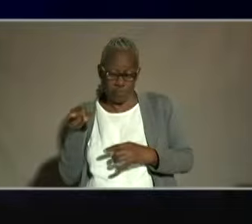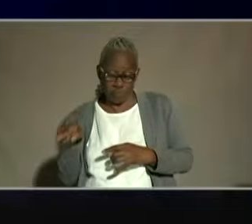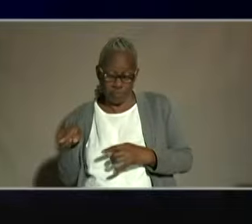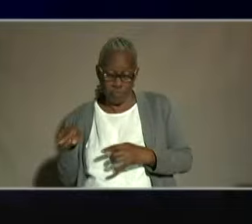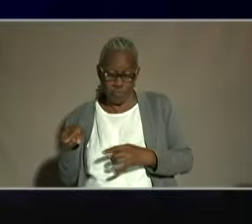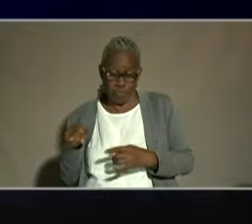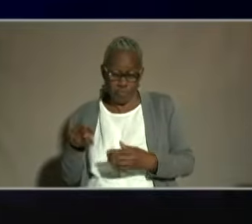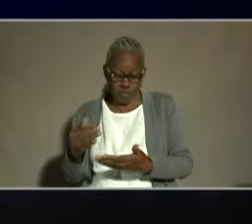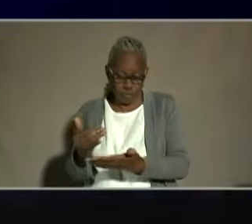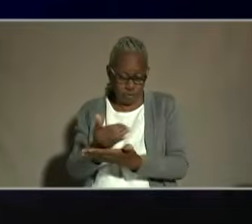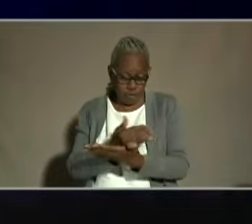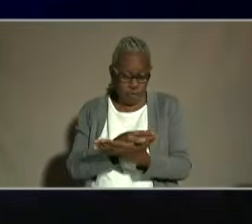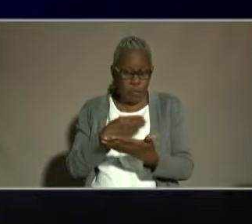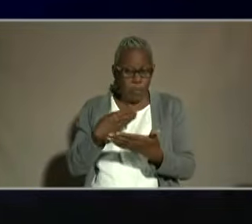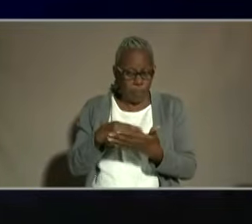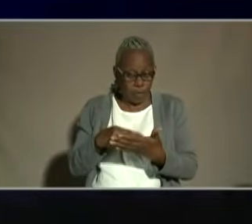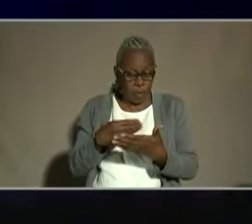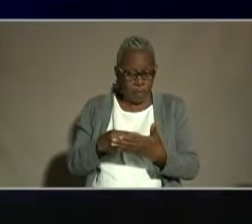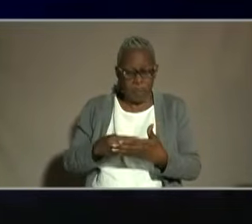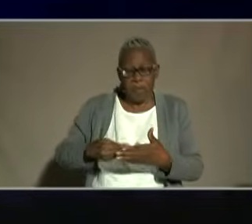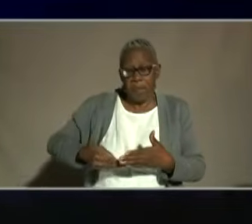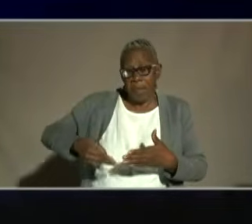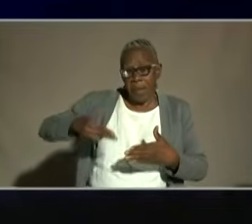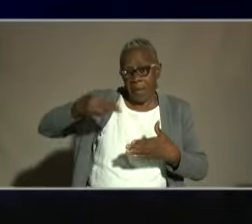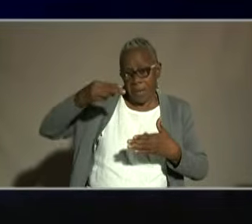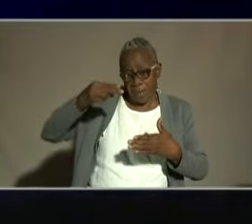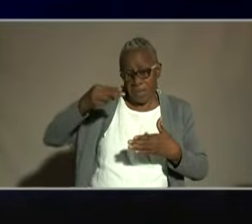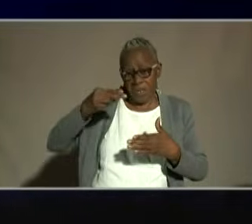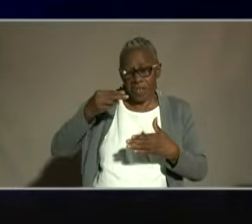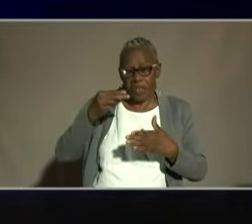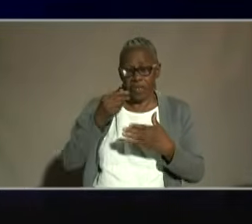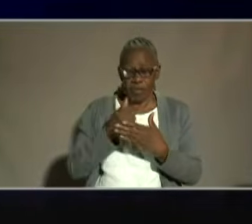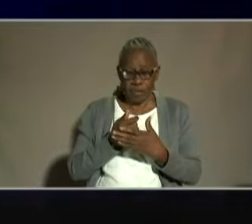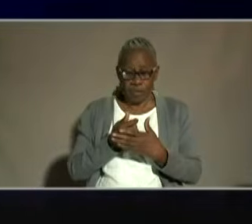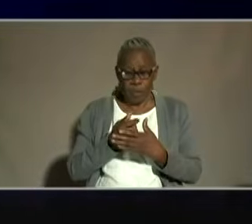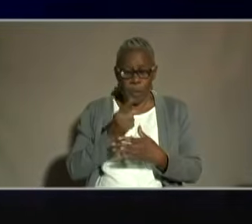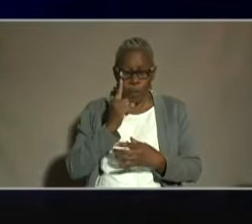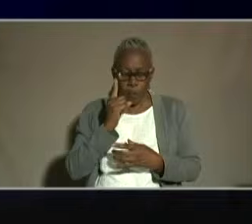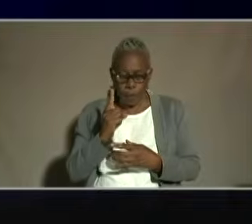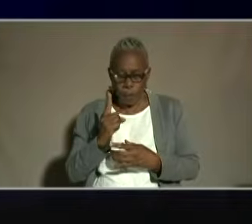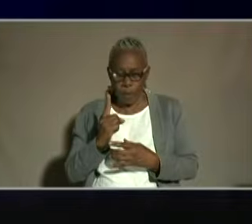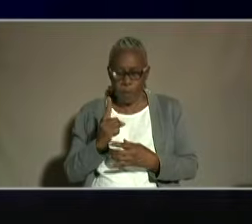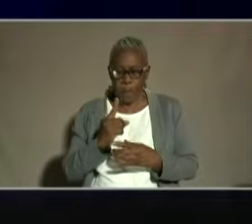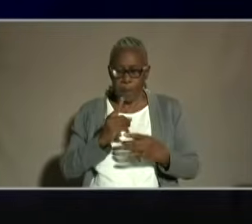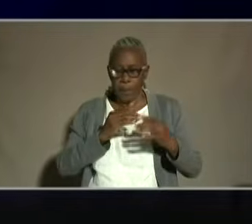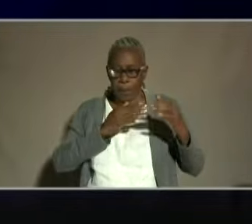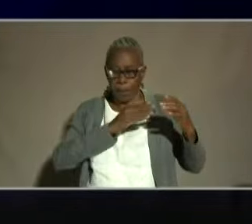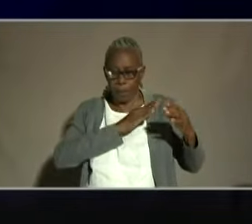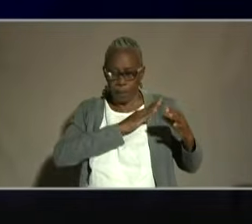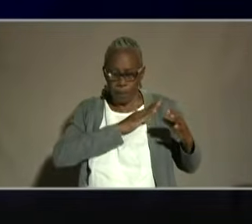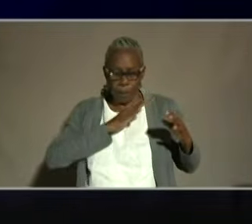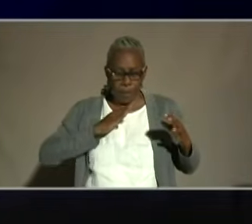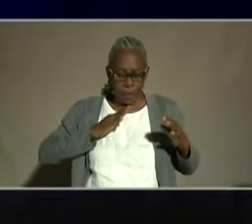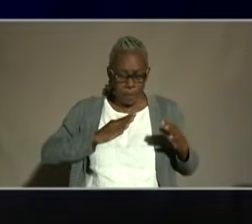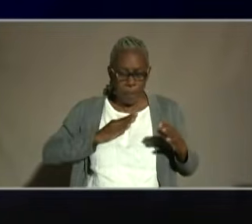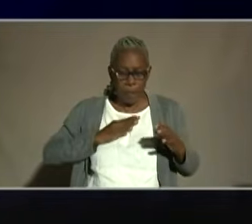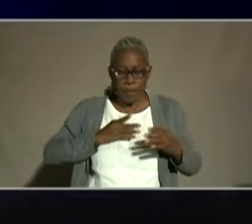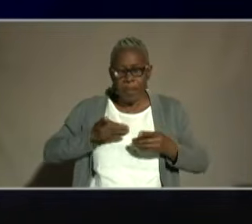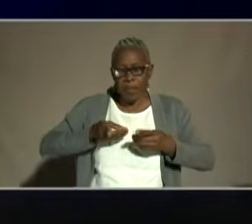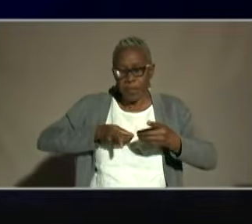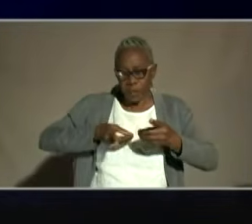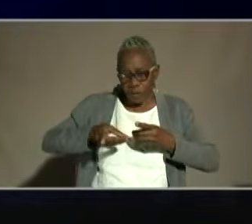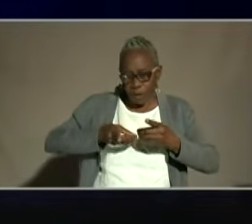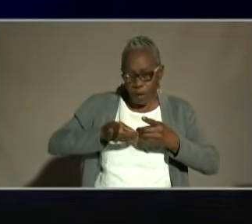rate, to the point where one of his members described this as the greatest transfer